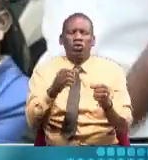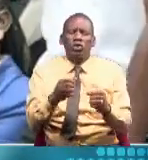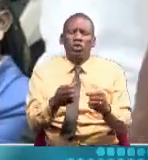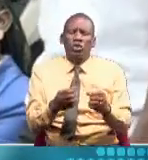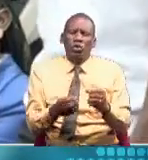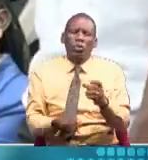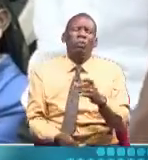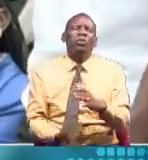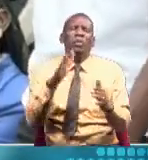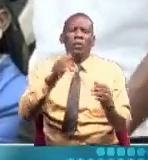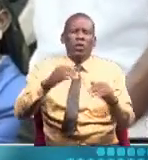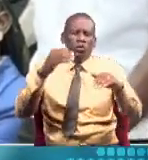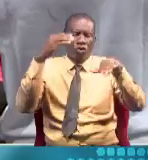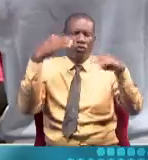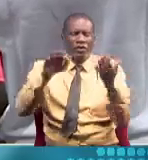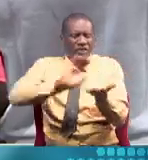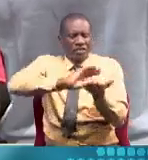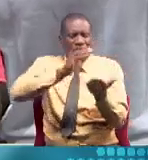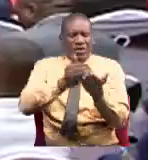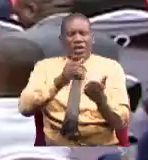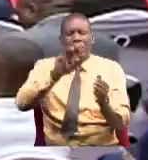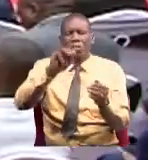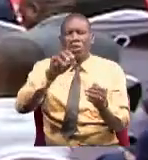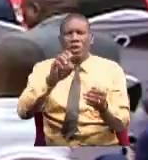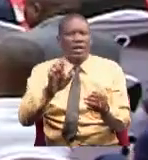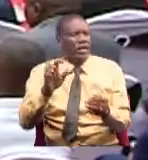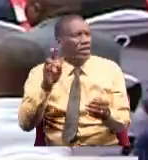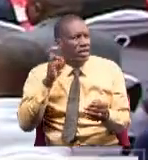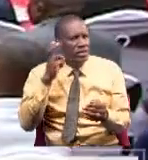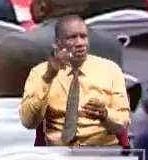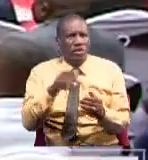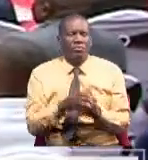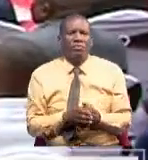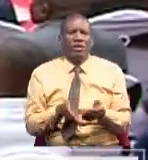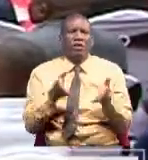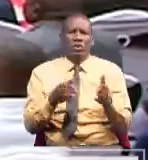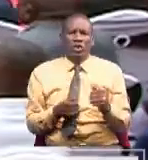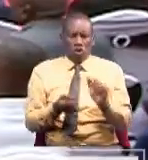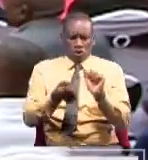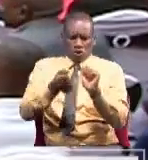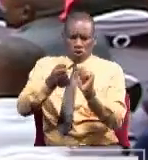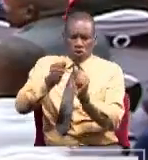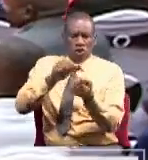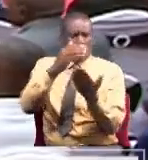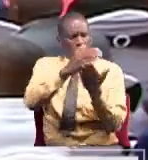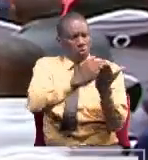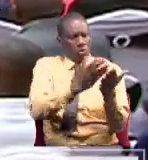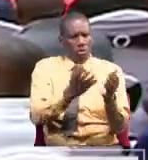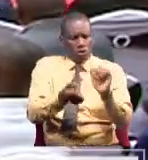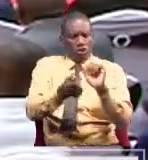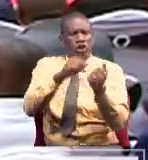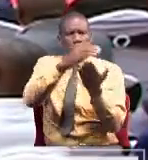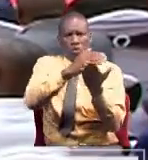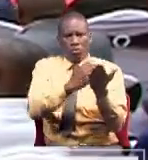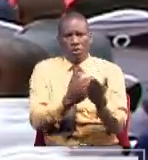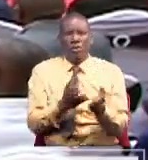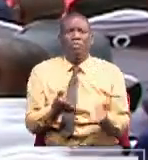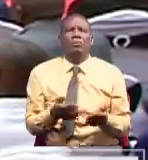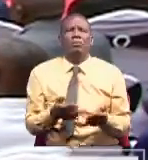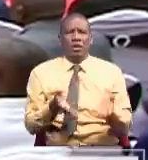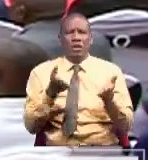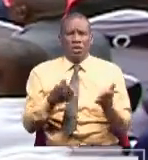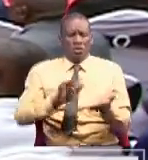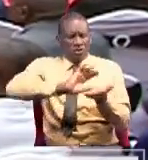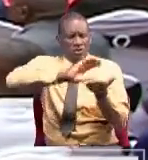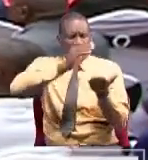the university funding model. Let's just listen in. Because on changing the programs, the